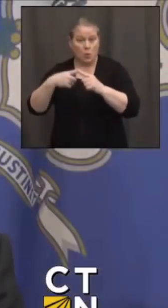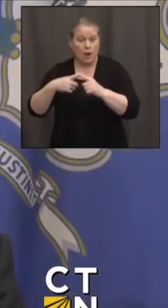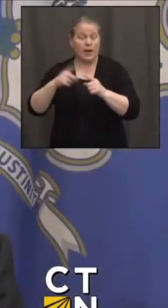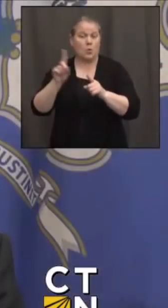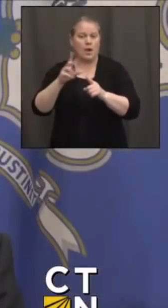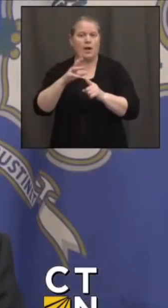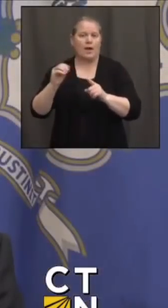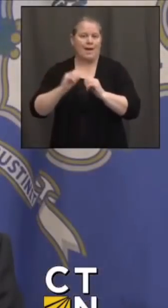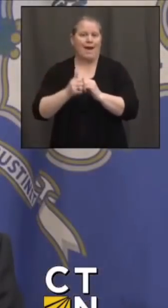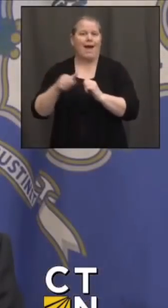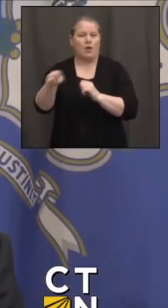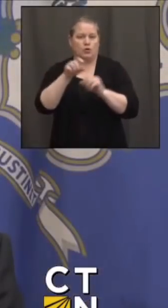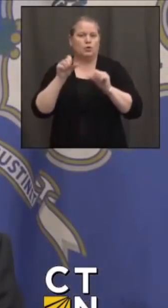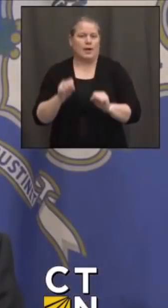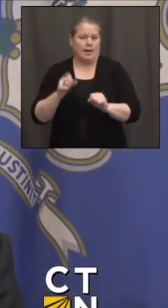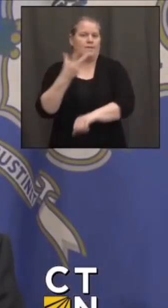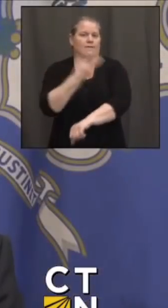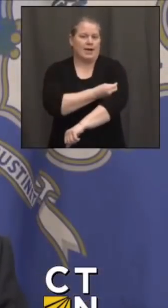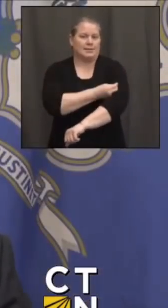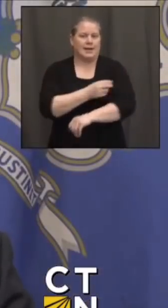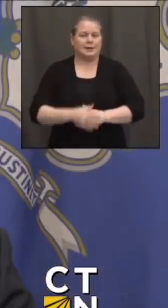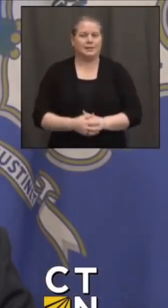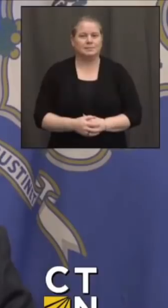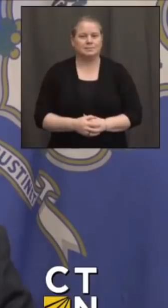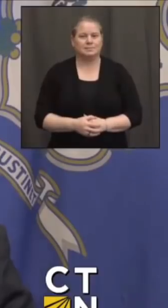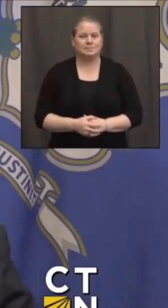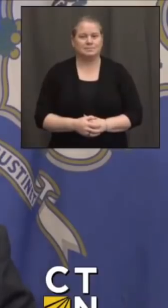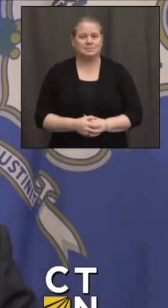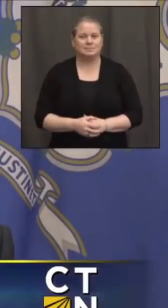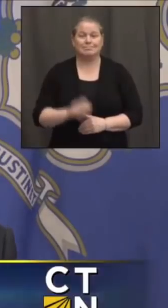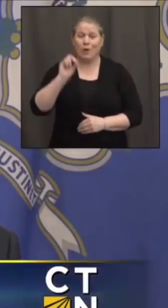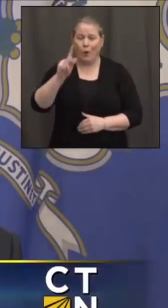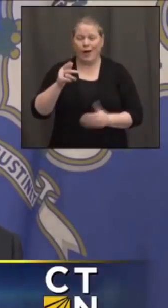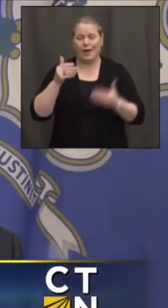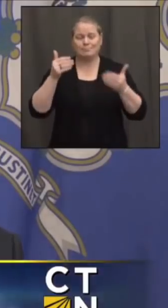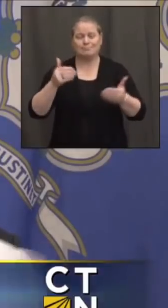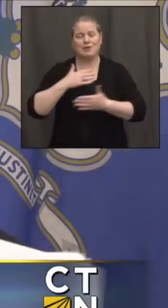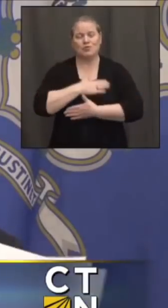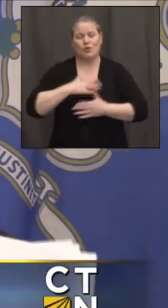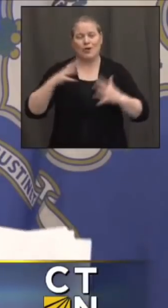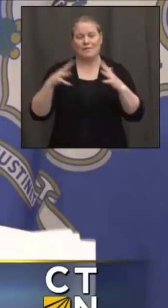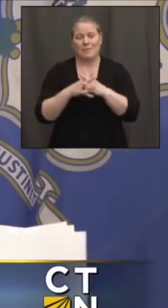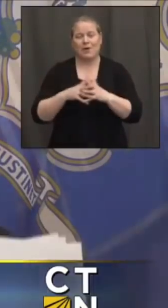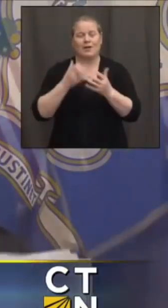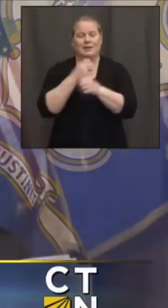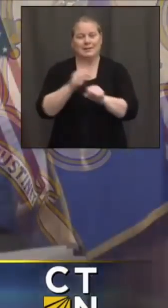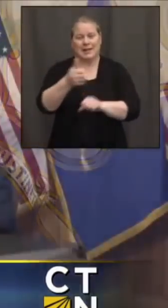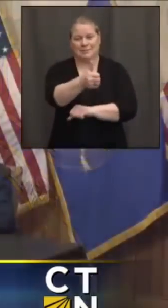Come on, Max. Play ball. Enjoy. Be safe.